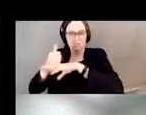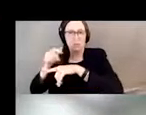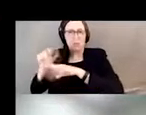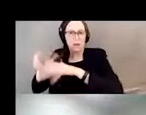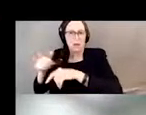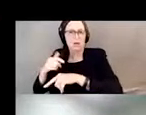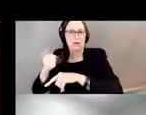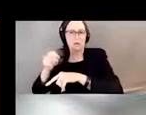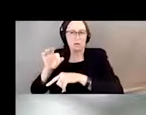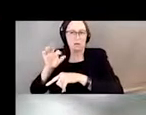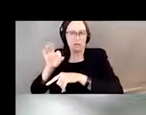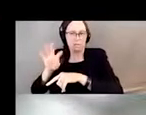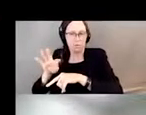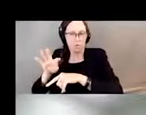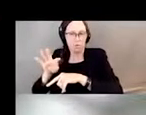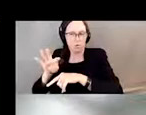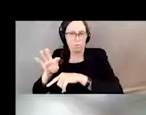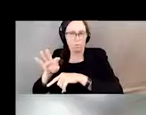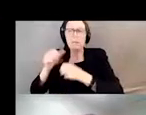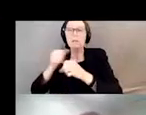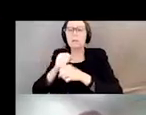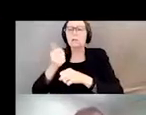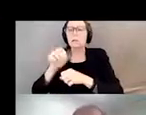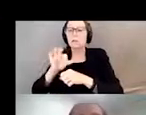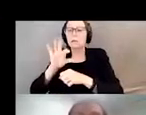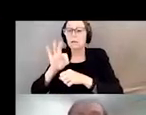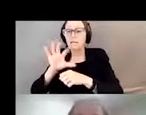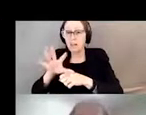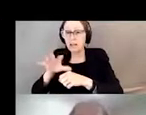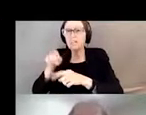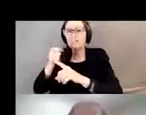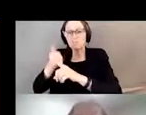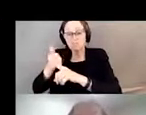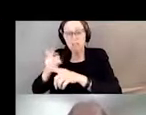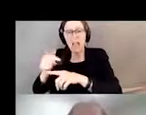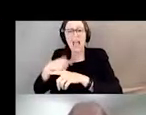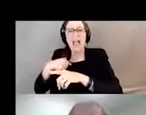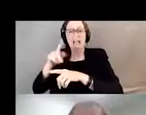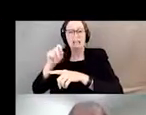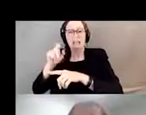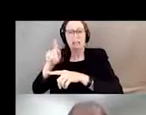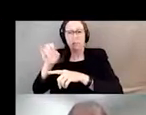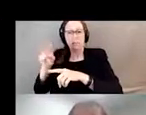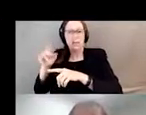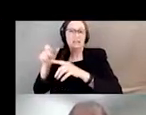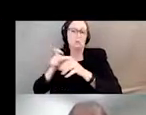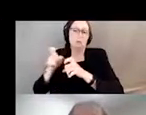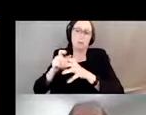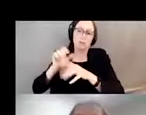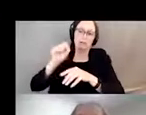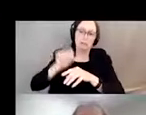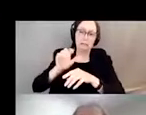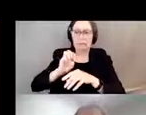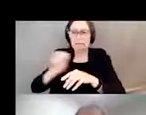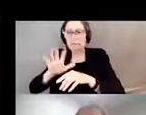By 1995, he and the Taliban control the entirety of the eastern and southern portions of Afghanistan.